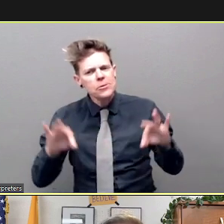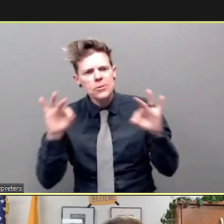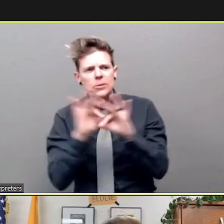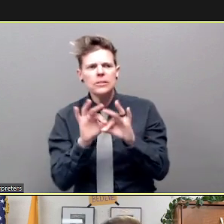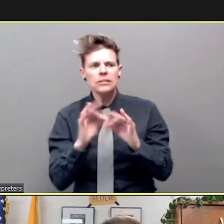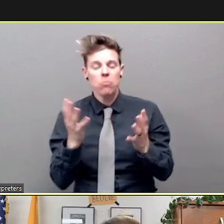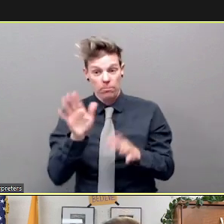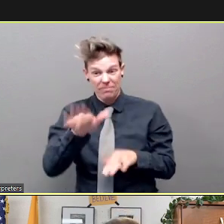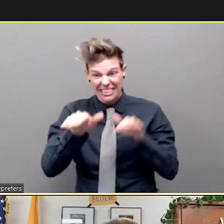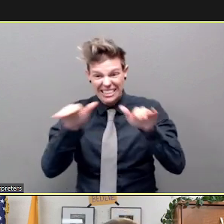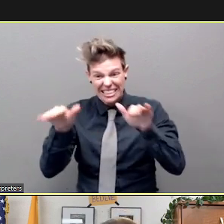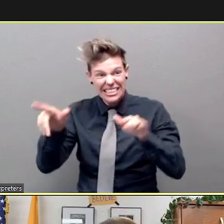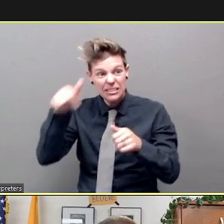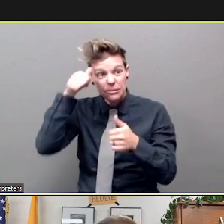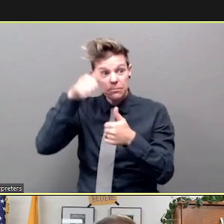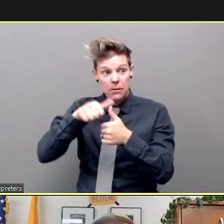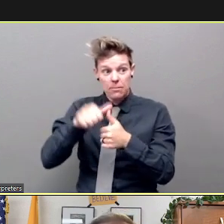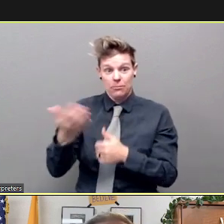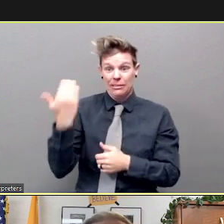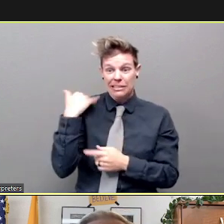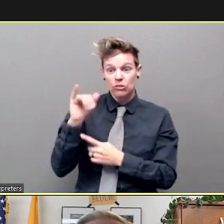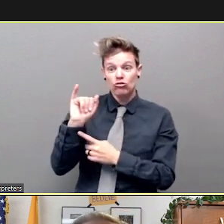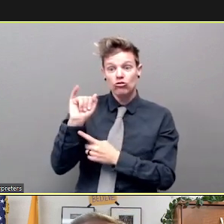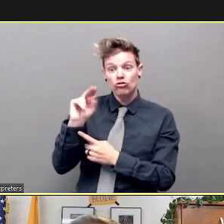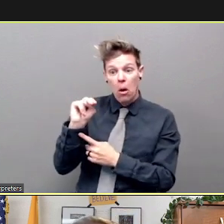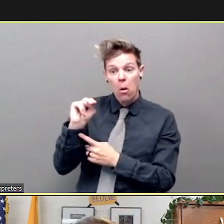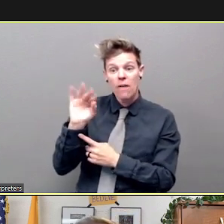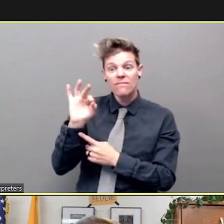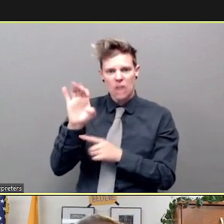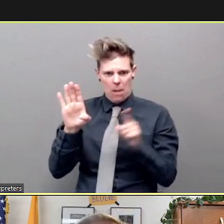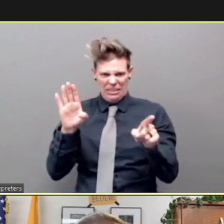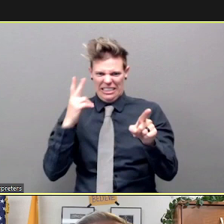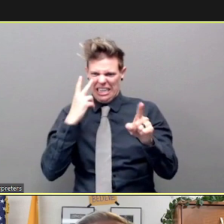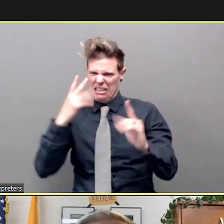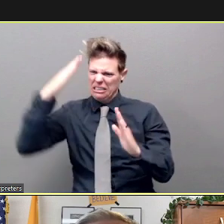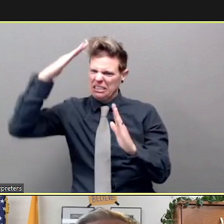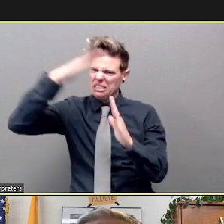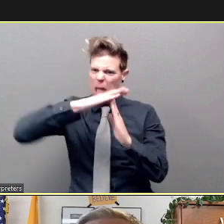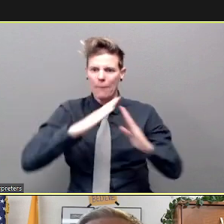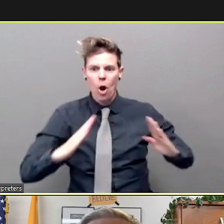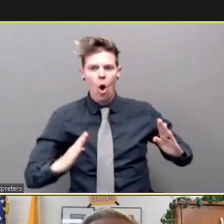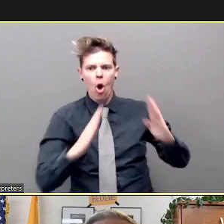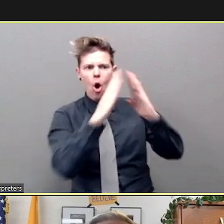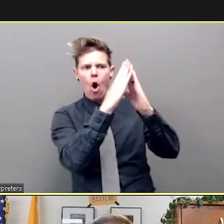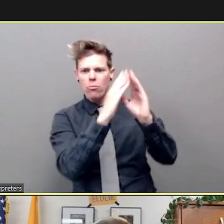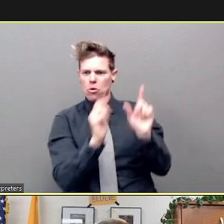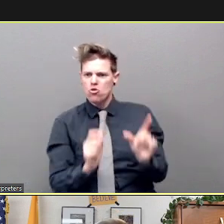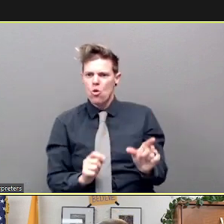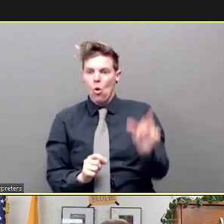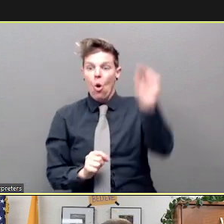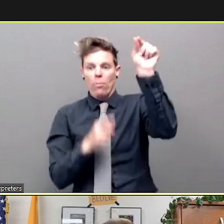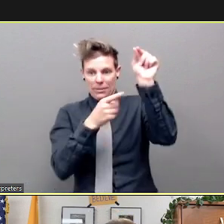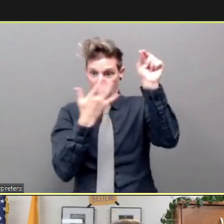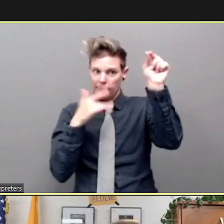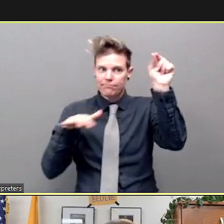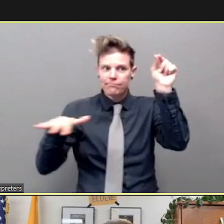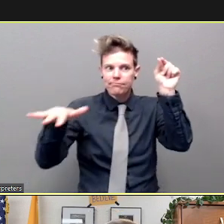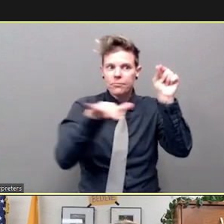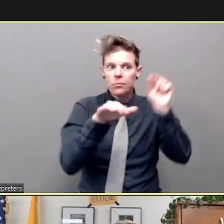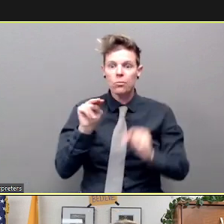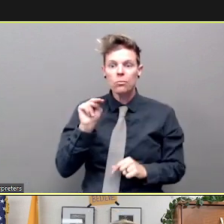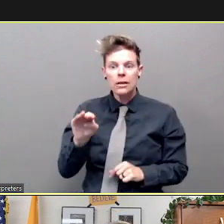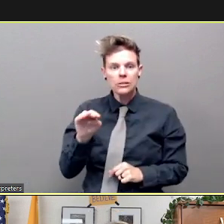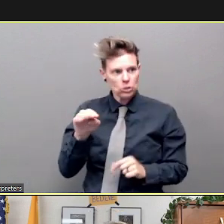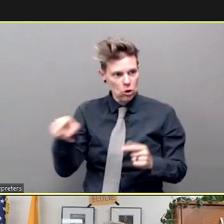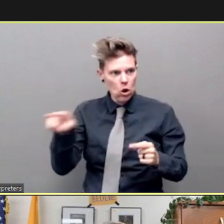spike in January, February, many of us New Mexicans switched over to home testing, and it's not